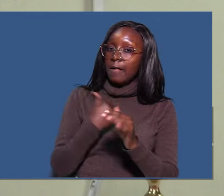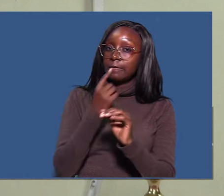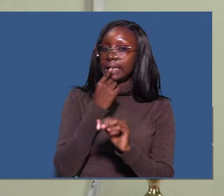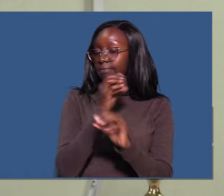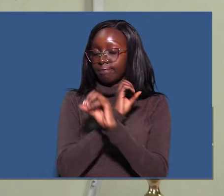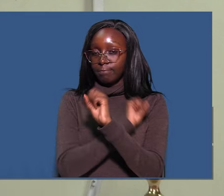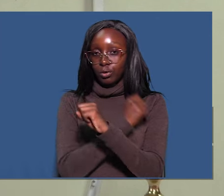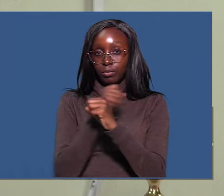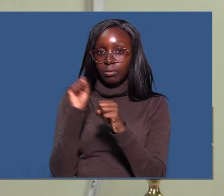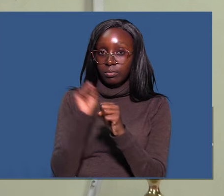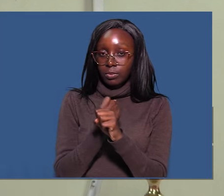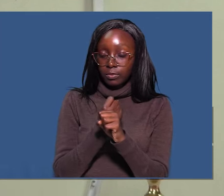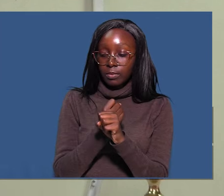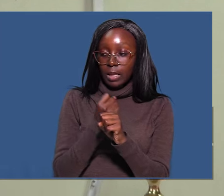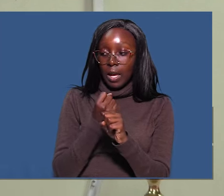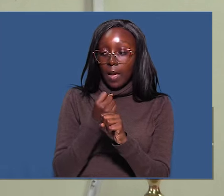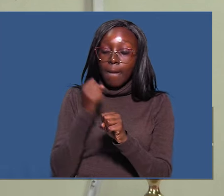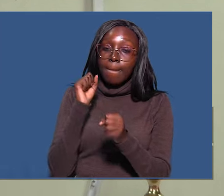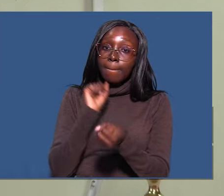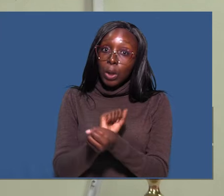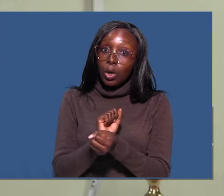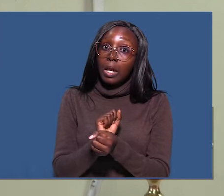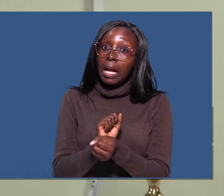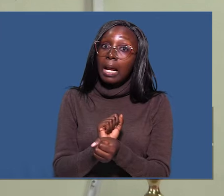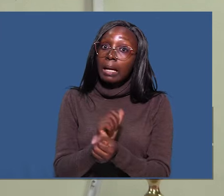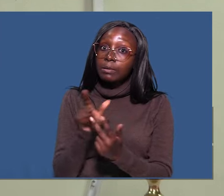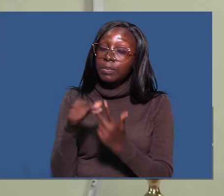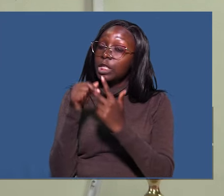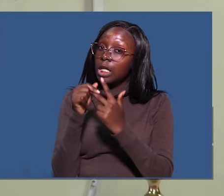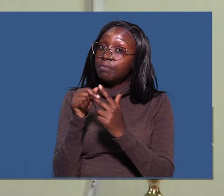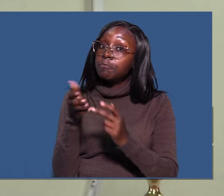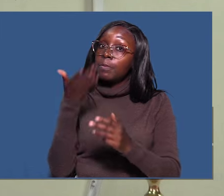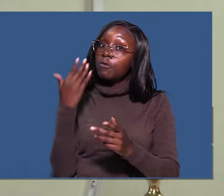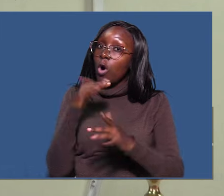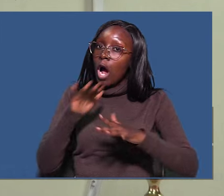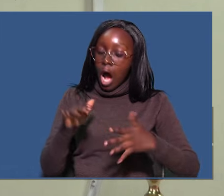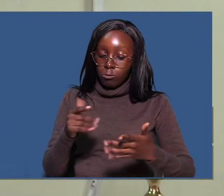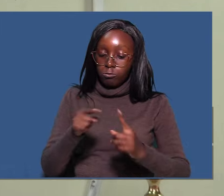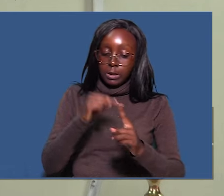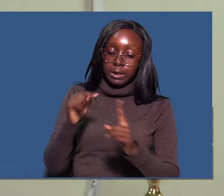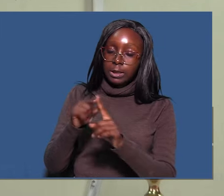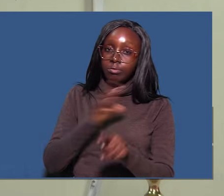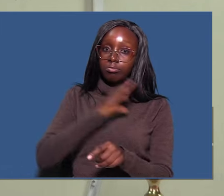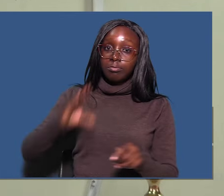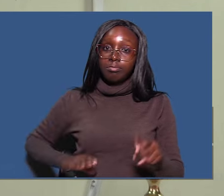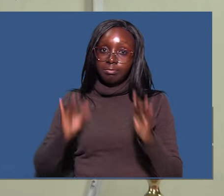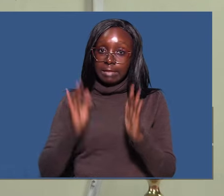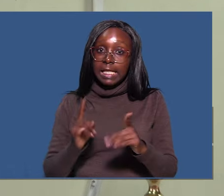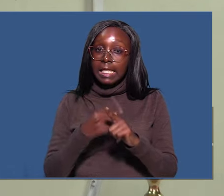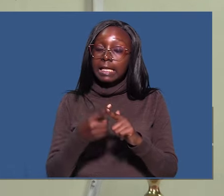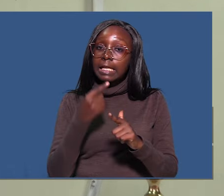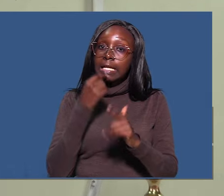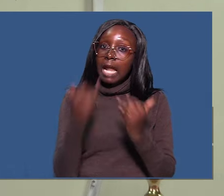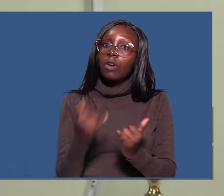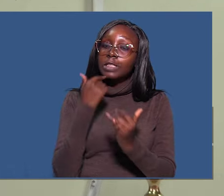former Pharisaic leader, to make such a declaration was a very, very bold move. Elsewhere, because